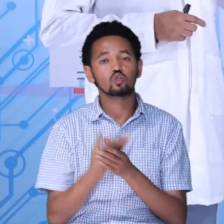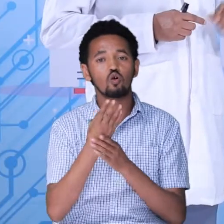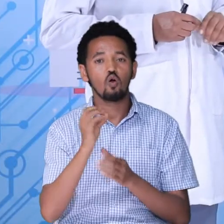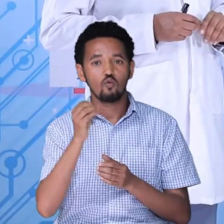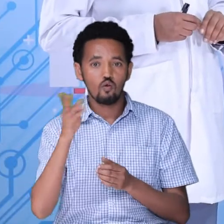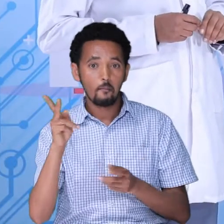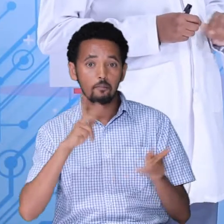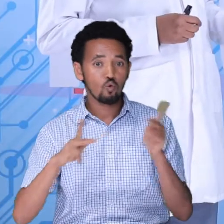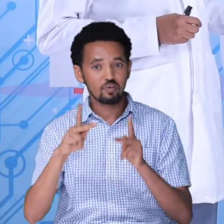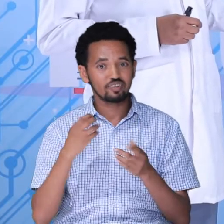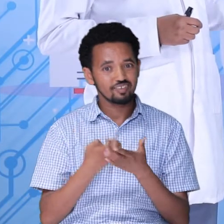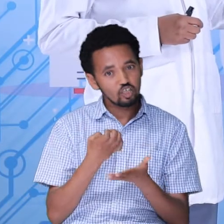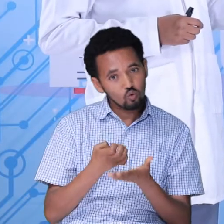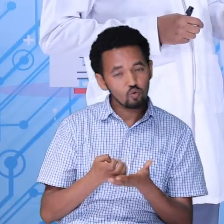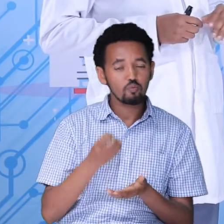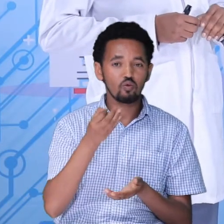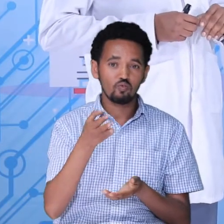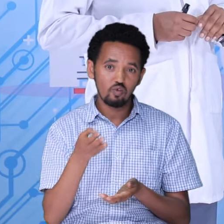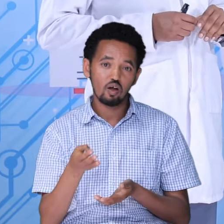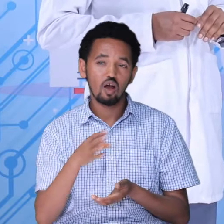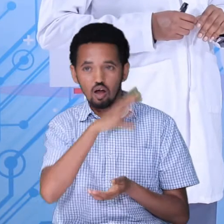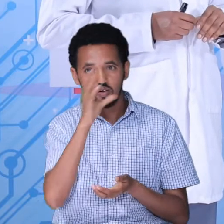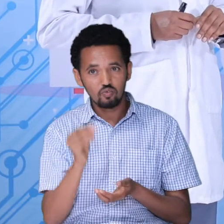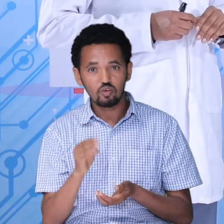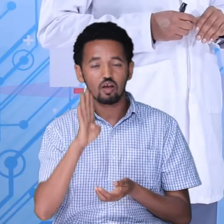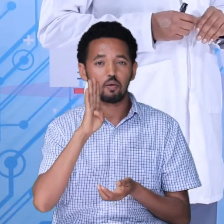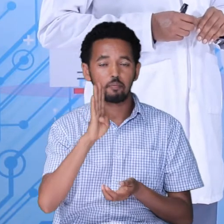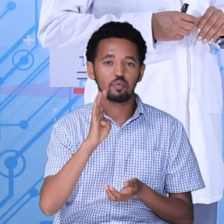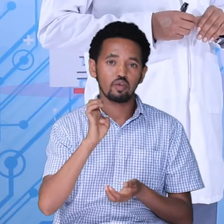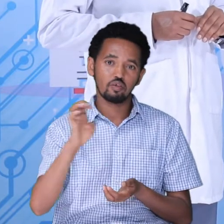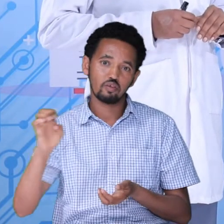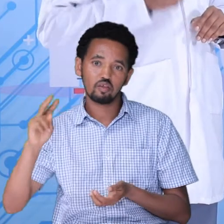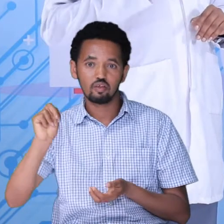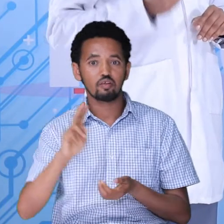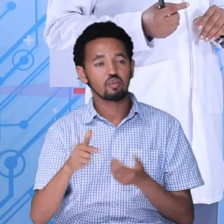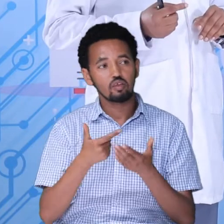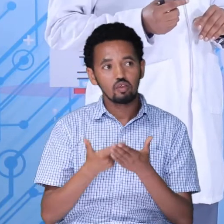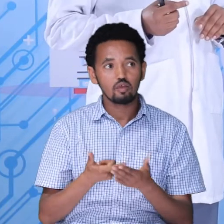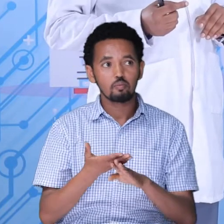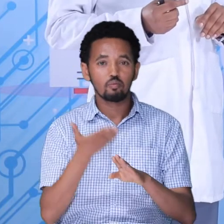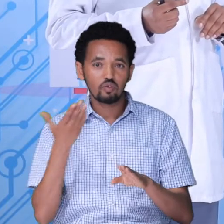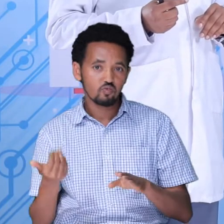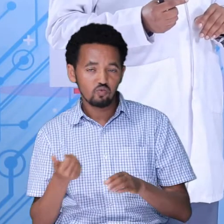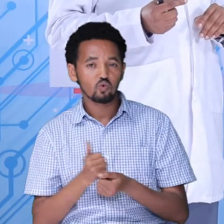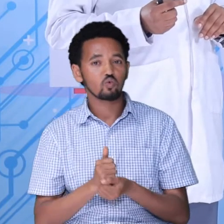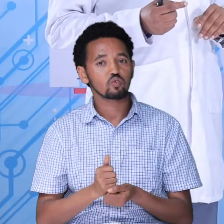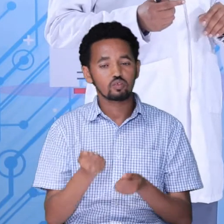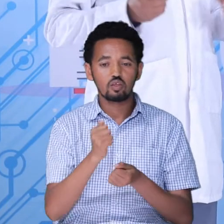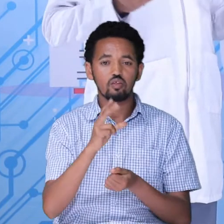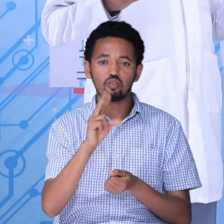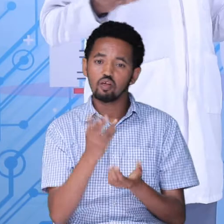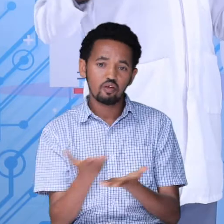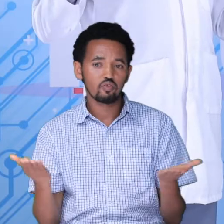major problem in the economy of Africa has been lack of diversity. As I told before, there is